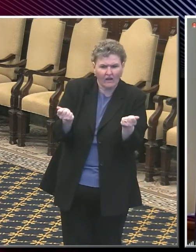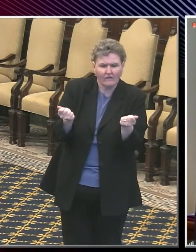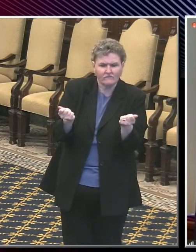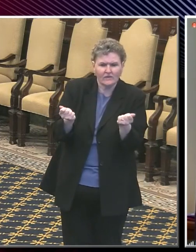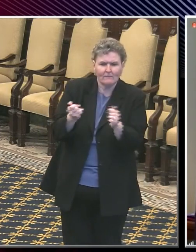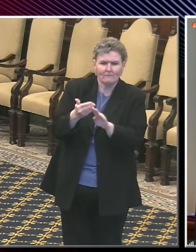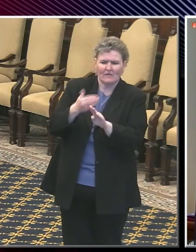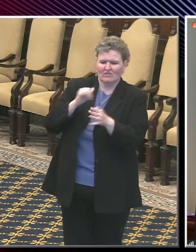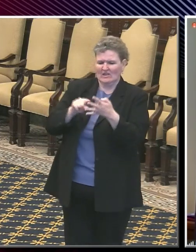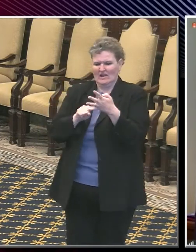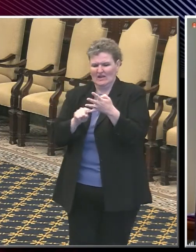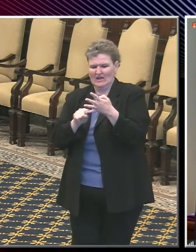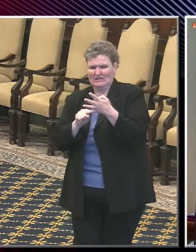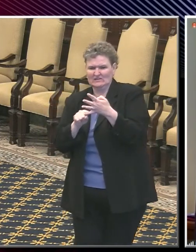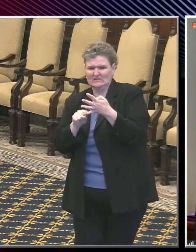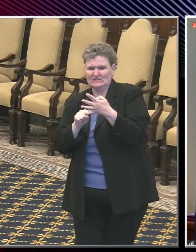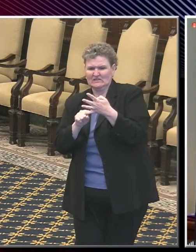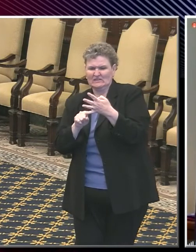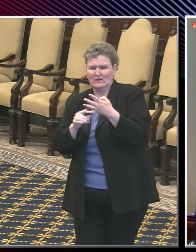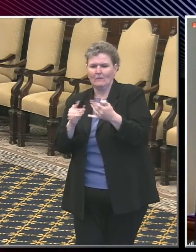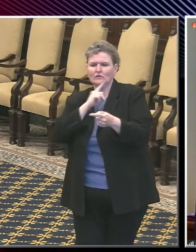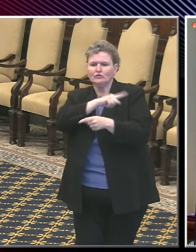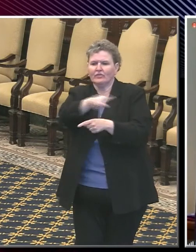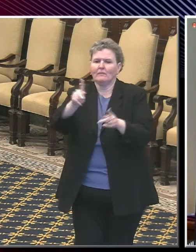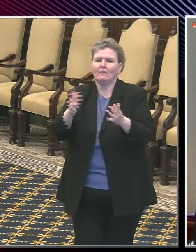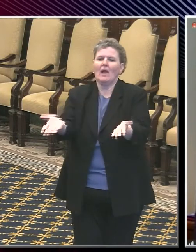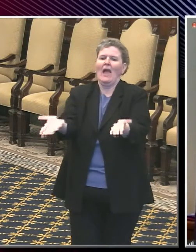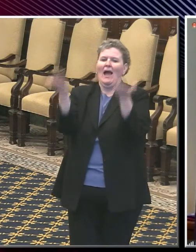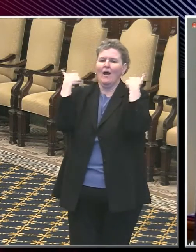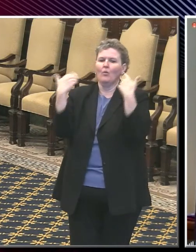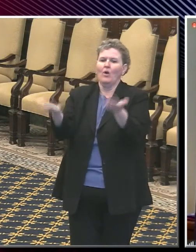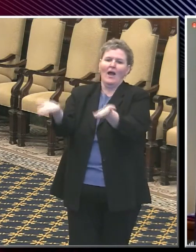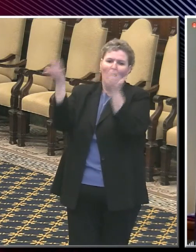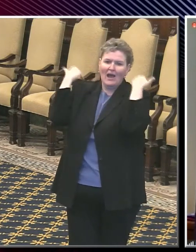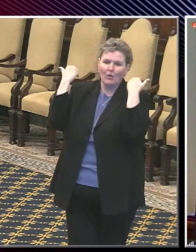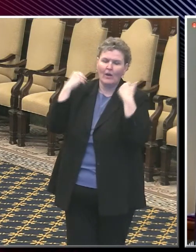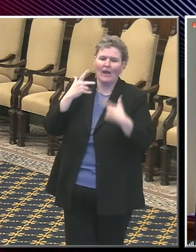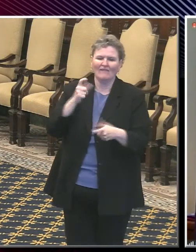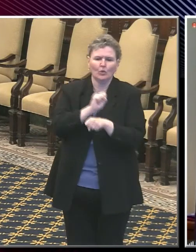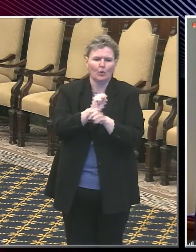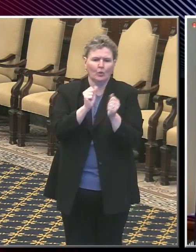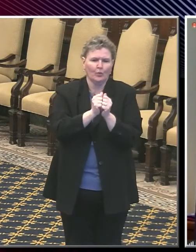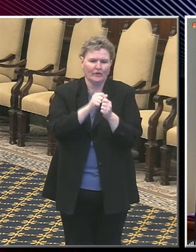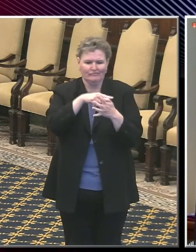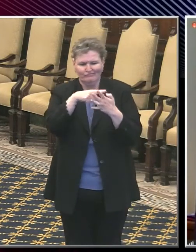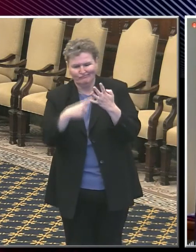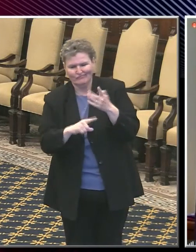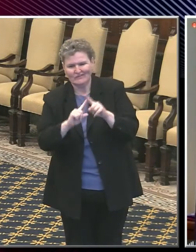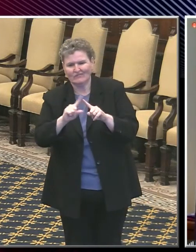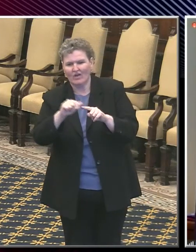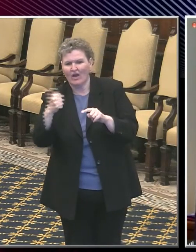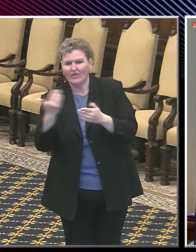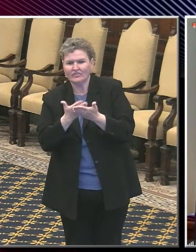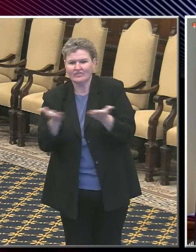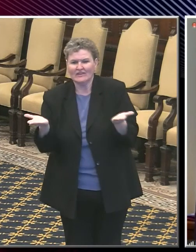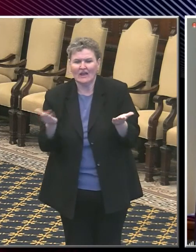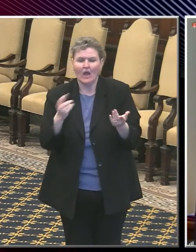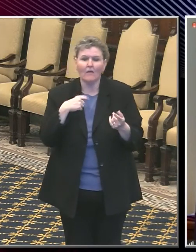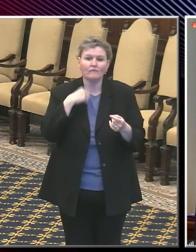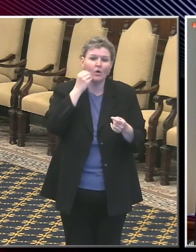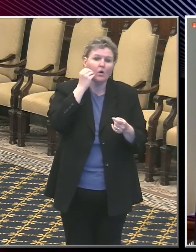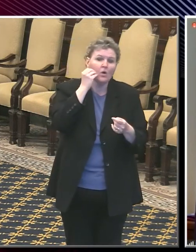issues around isolation gowns, which we are looking at alternatives and trying to provide them to our healthcare systems. But those